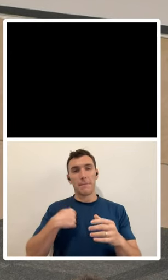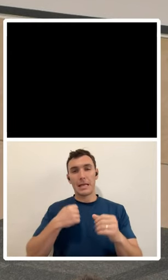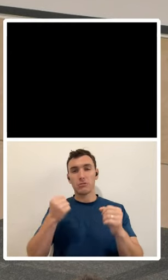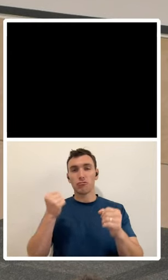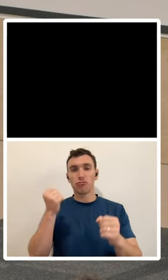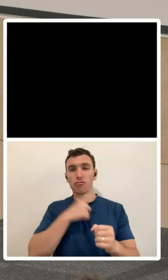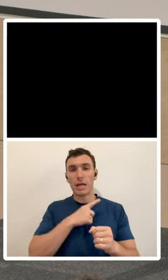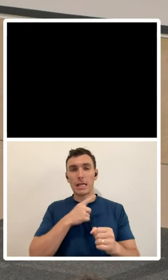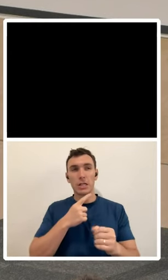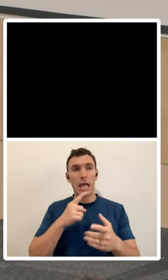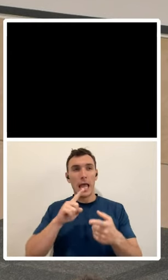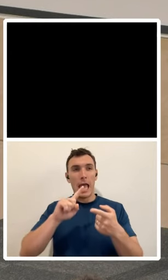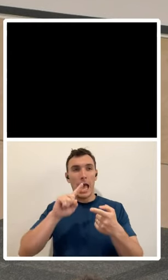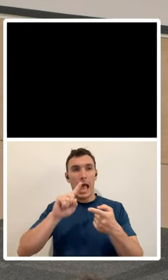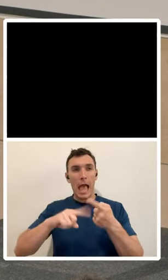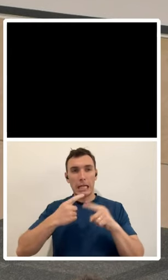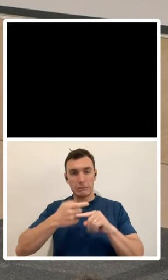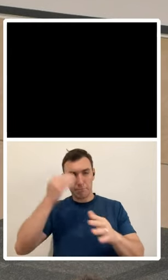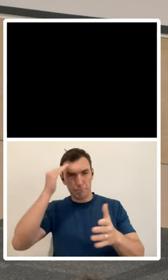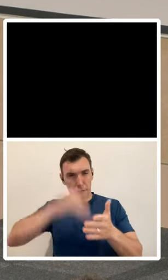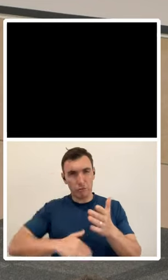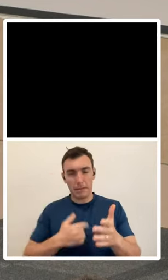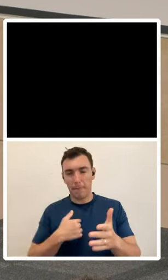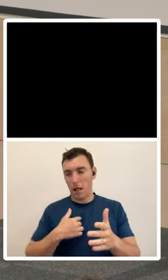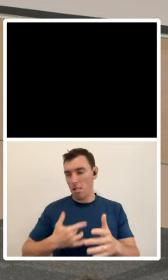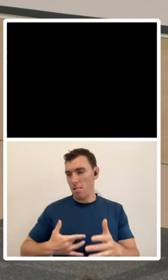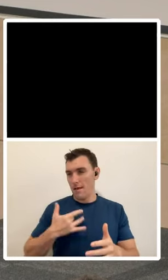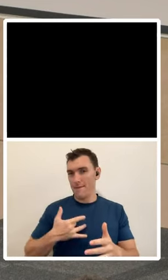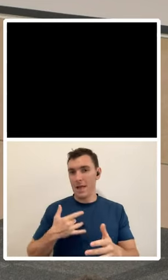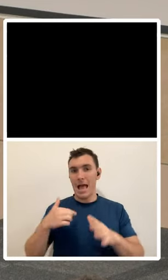years ago. Do we know? No, it's not going to do.